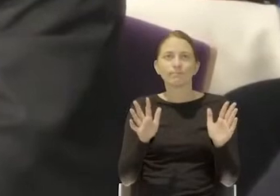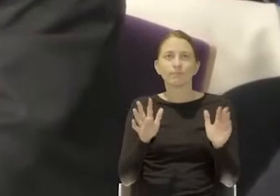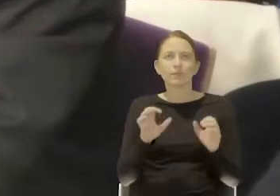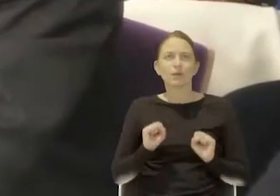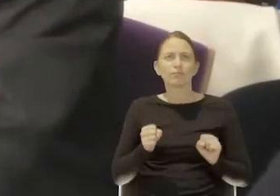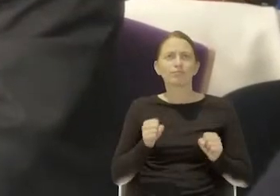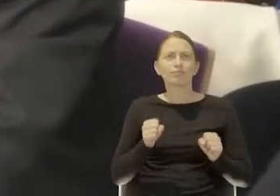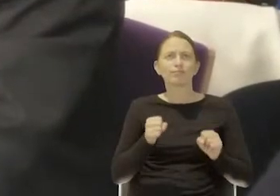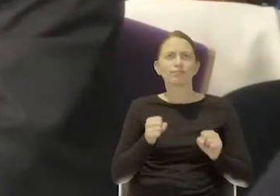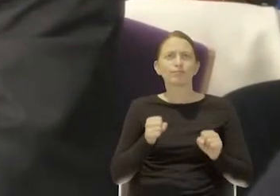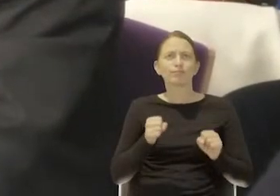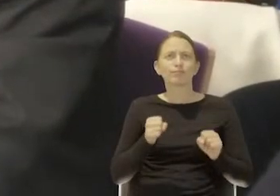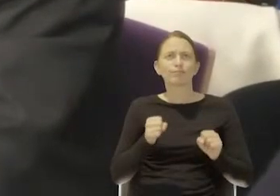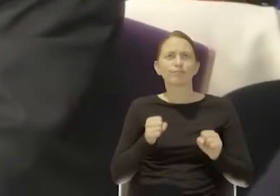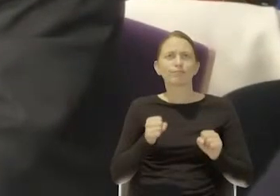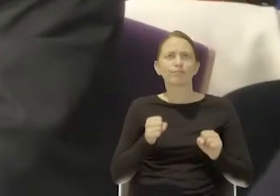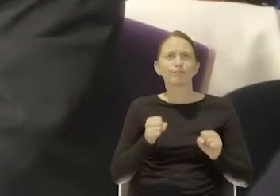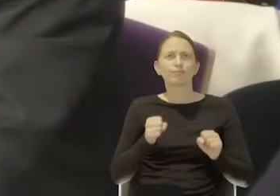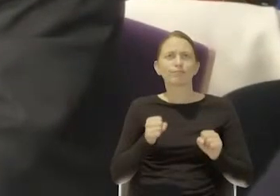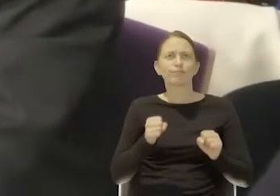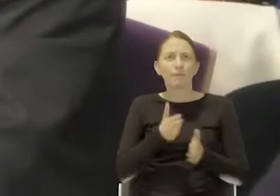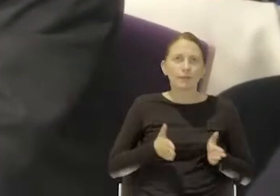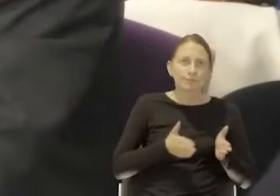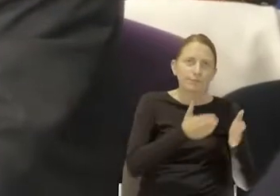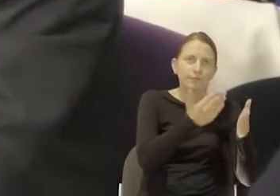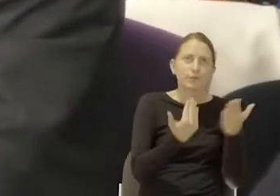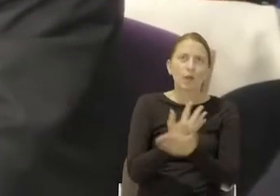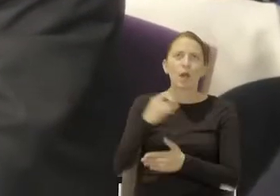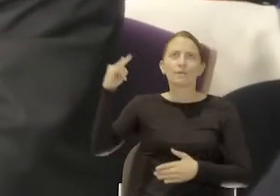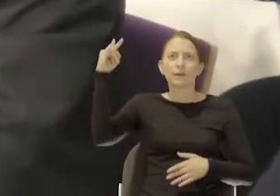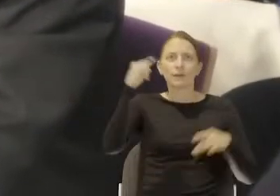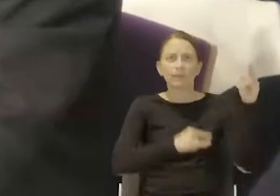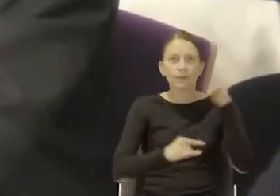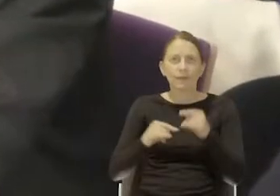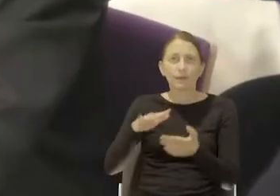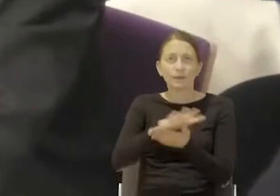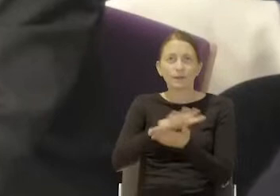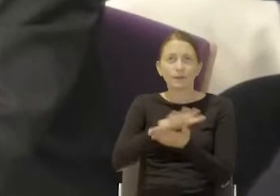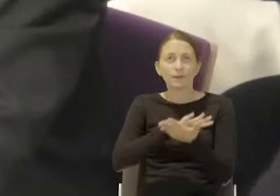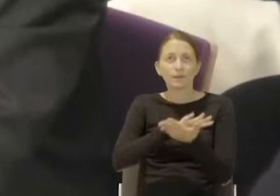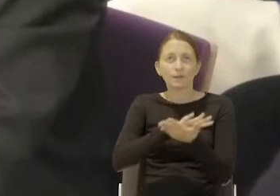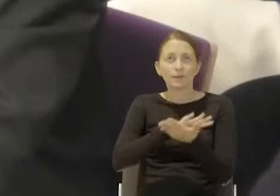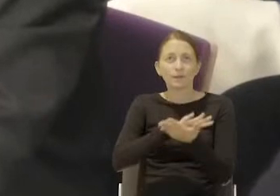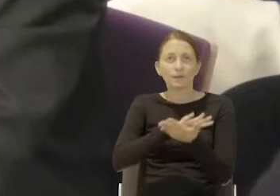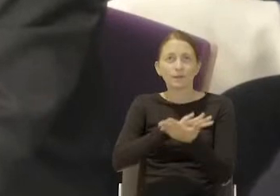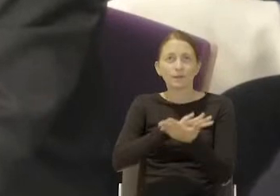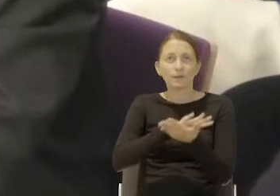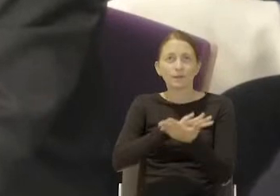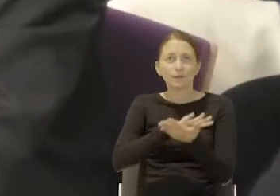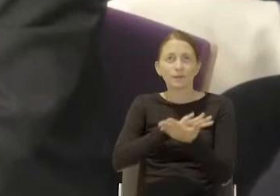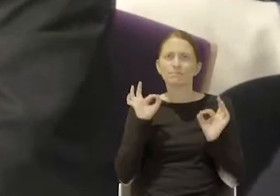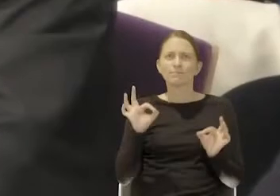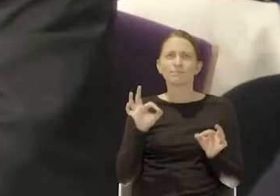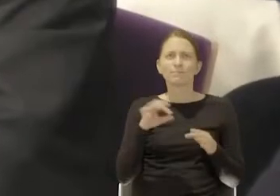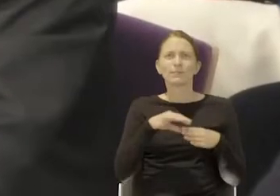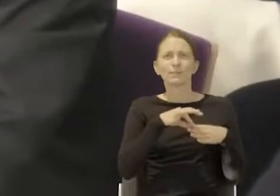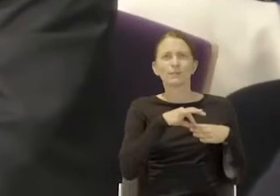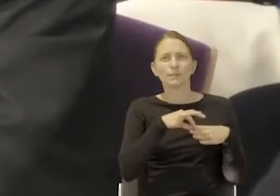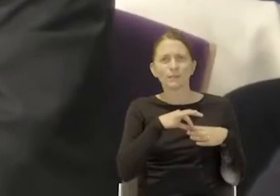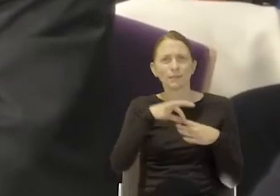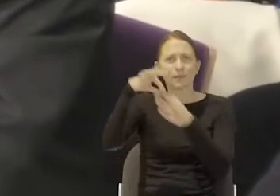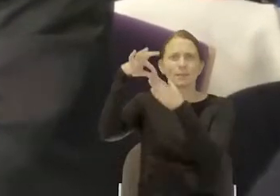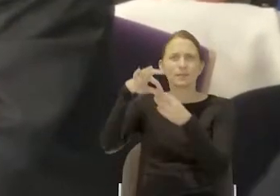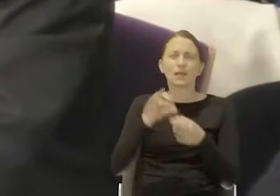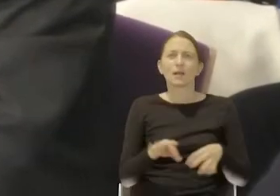Izuli, which is already fully operational. I would like to underline that we consider the SDGs to be one of the key engines of our